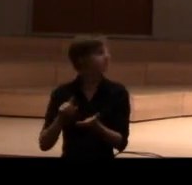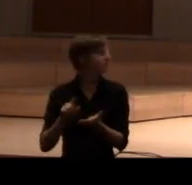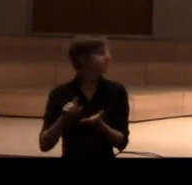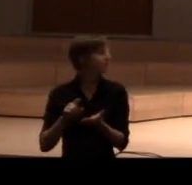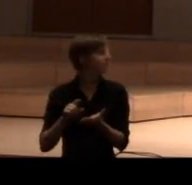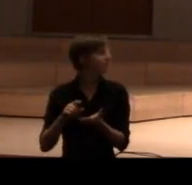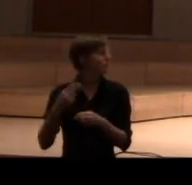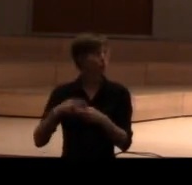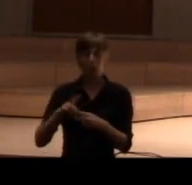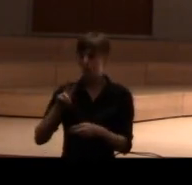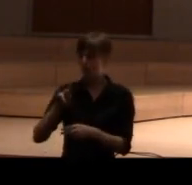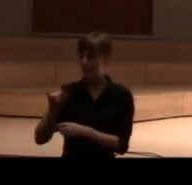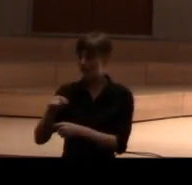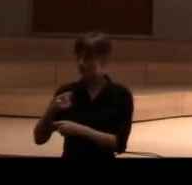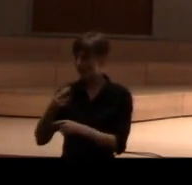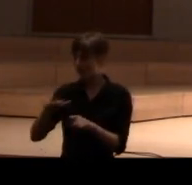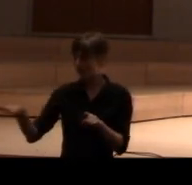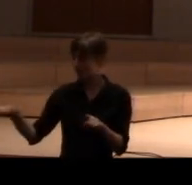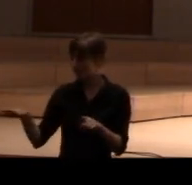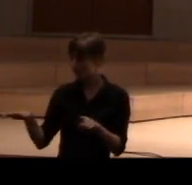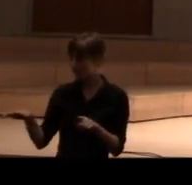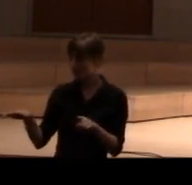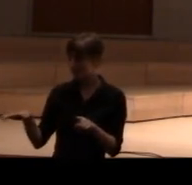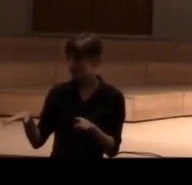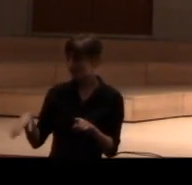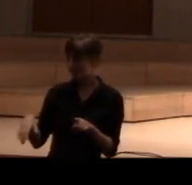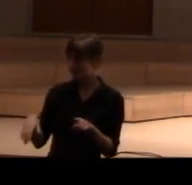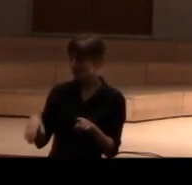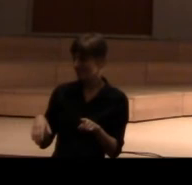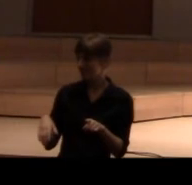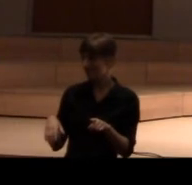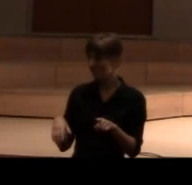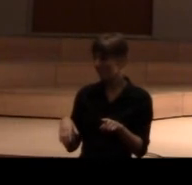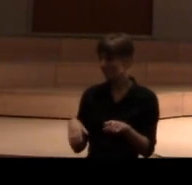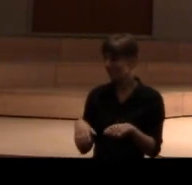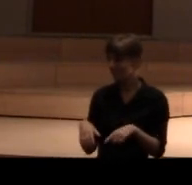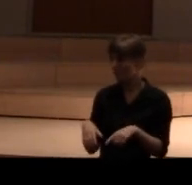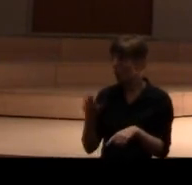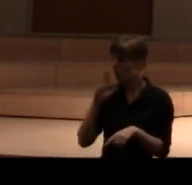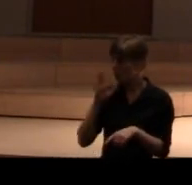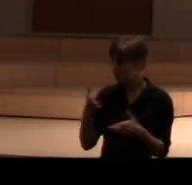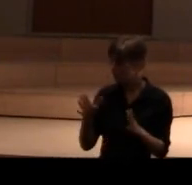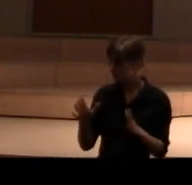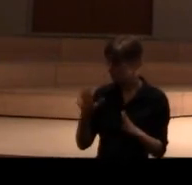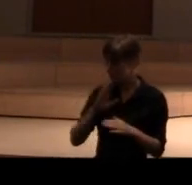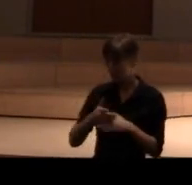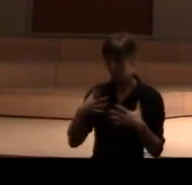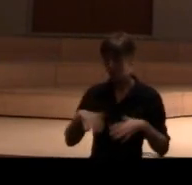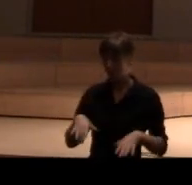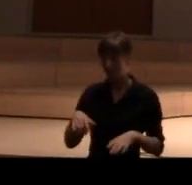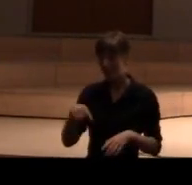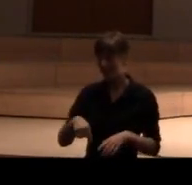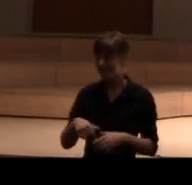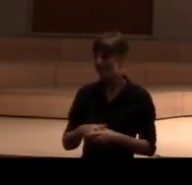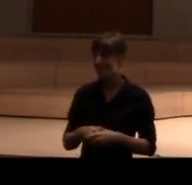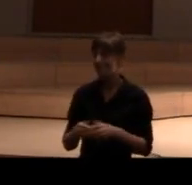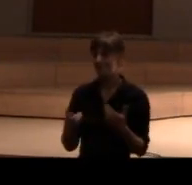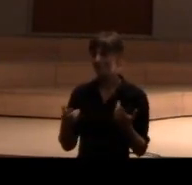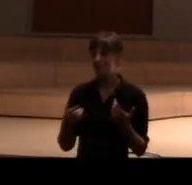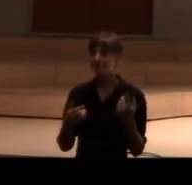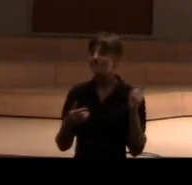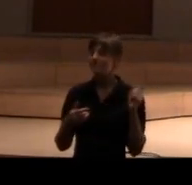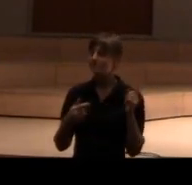it's a cool article. I got like over 2,000 comments. Some of them were critical, a lot of them were supportive, and I saw in